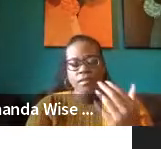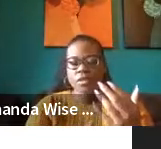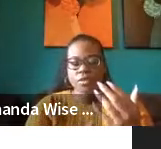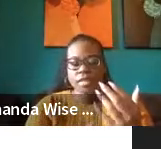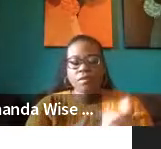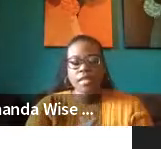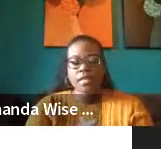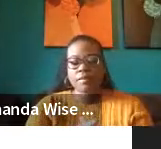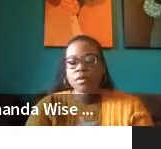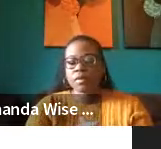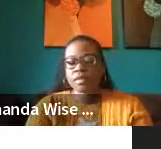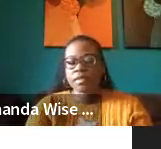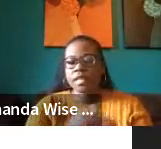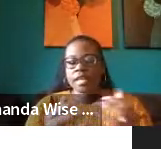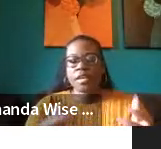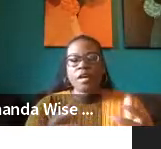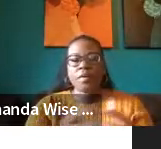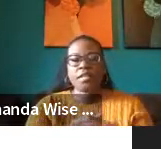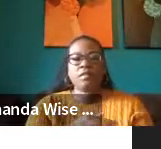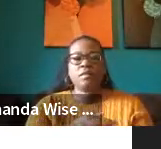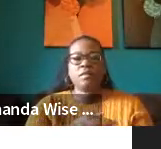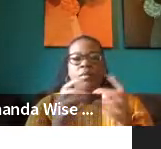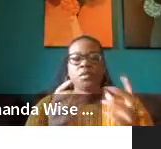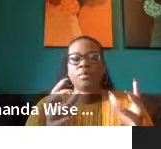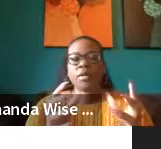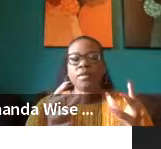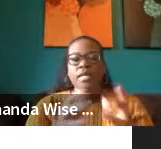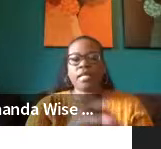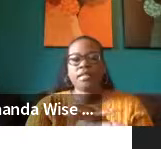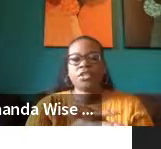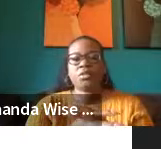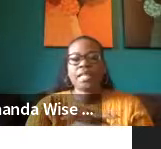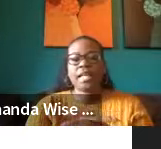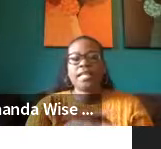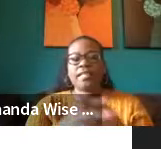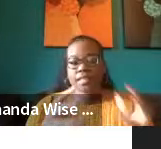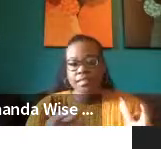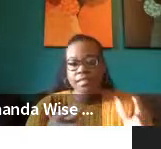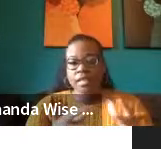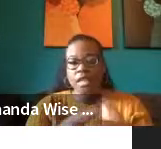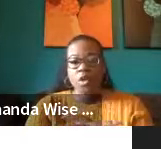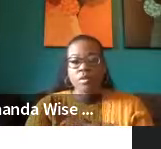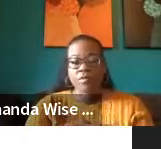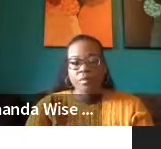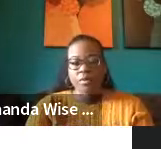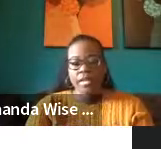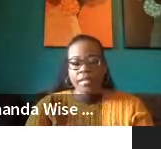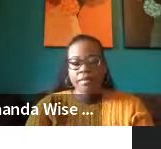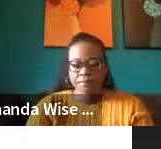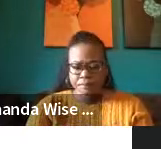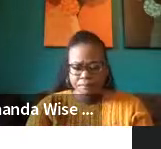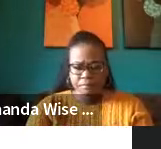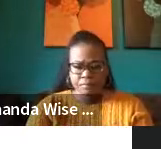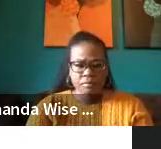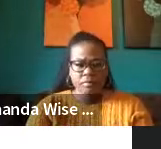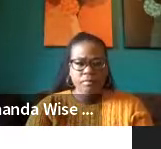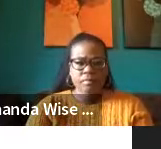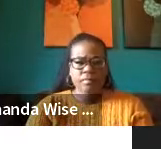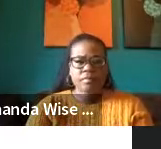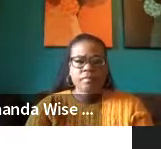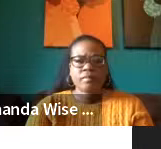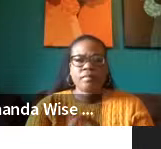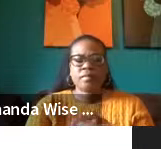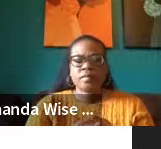stay authentic, of course, and you're always, the most important thing is that you stay consistent with your branding.